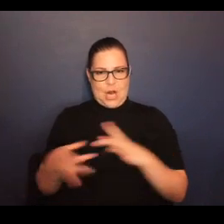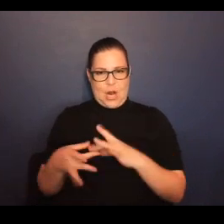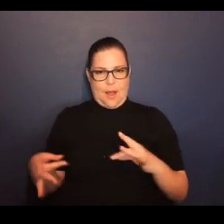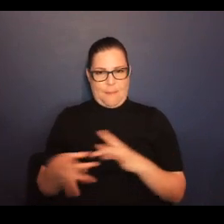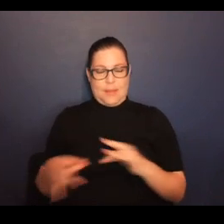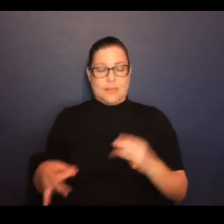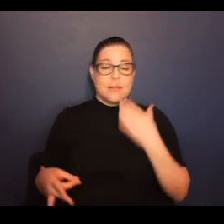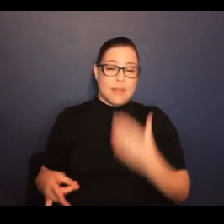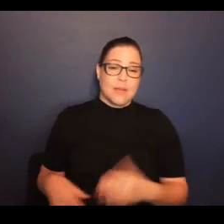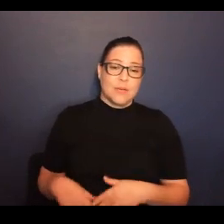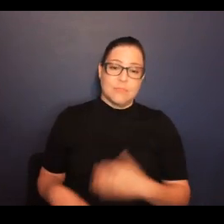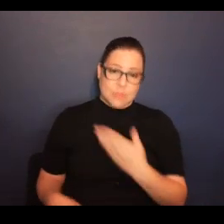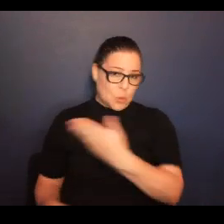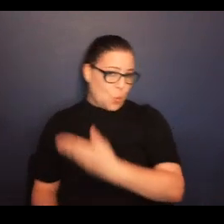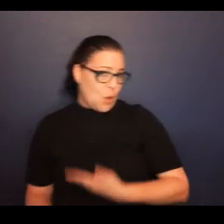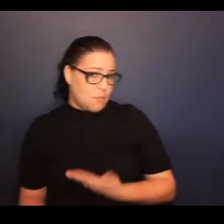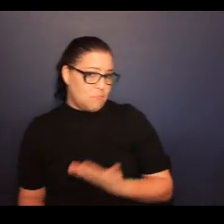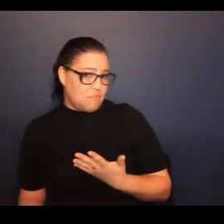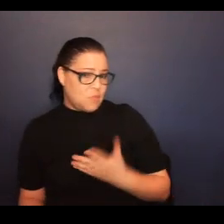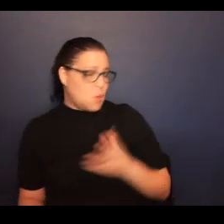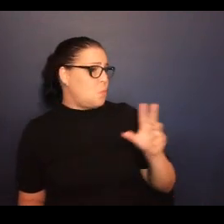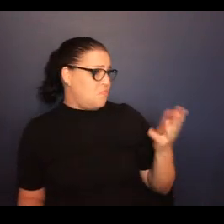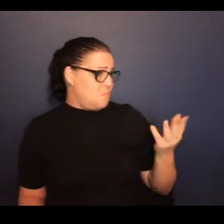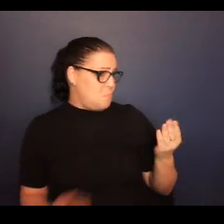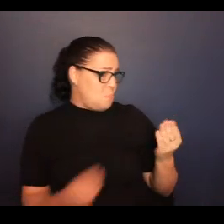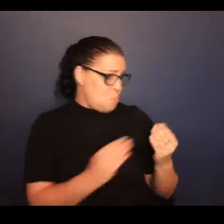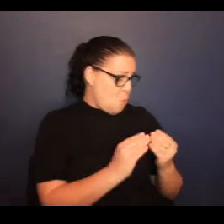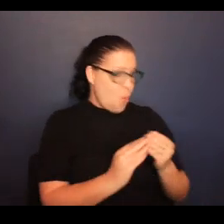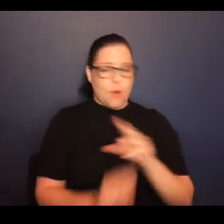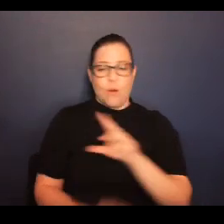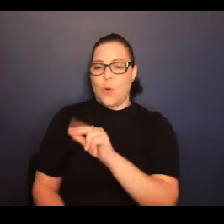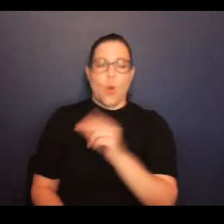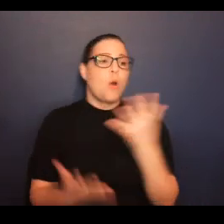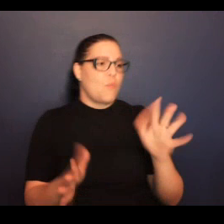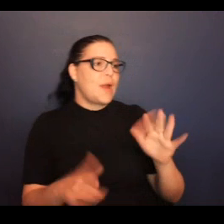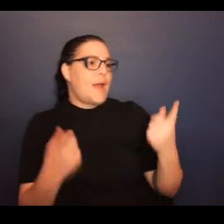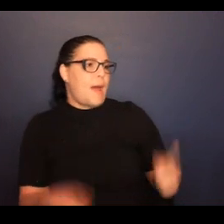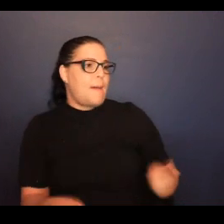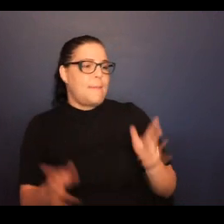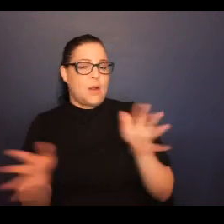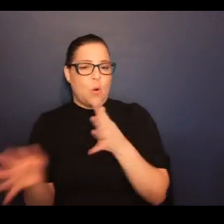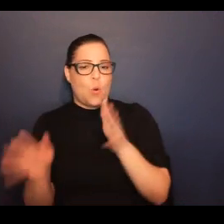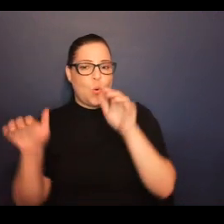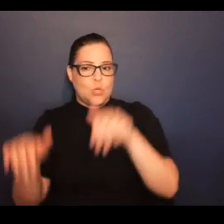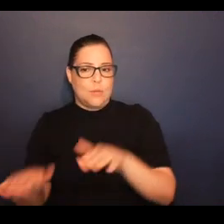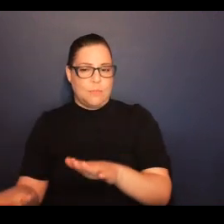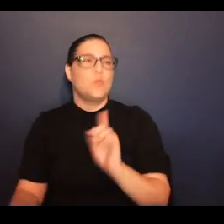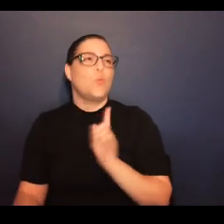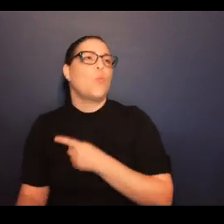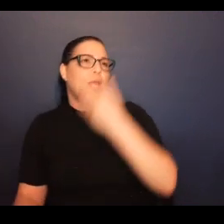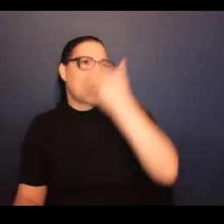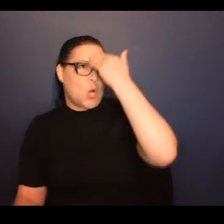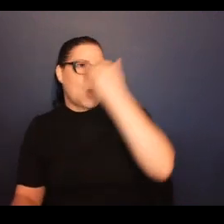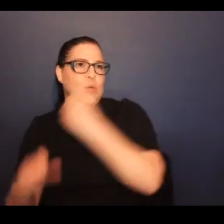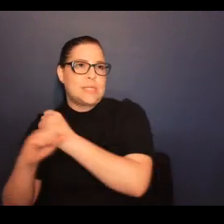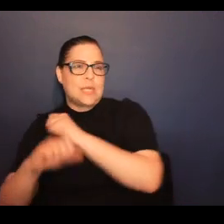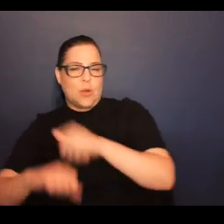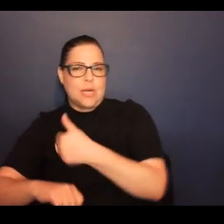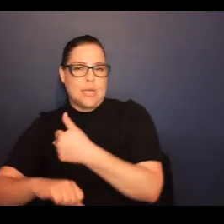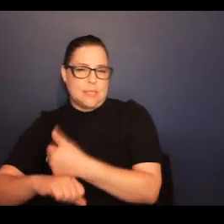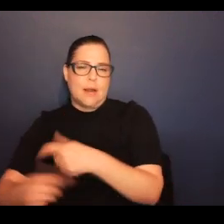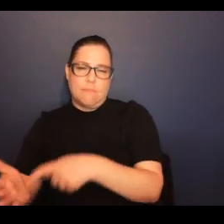thank you. Anything else? No, I just wanted to let you know that it did happen at Ocean Breeze, and we're very aware of the security and what had to happen